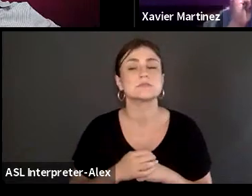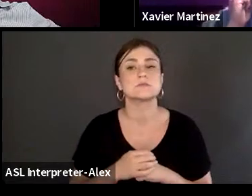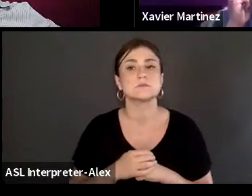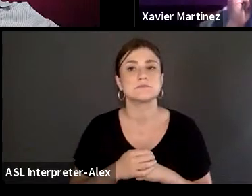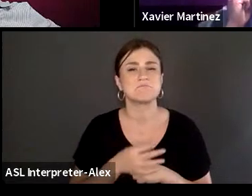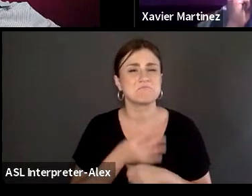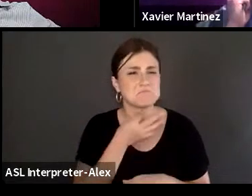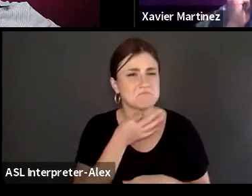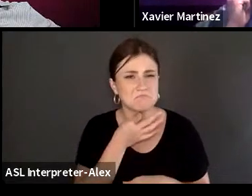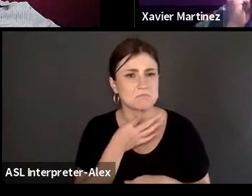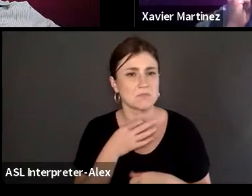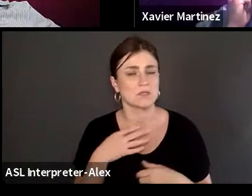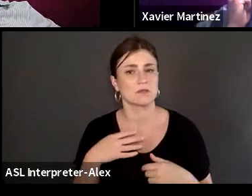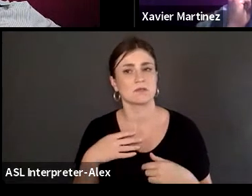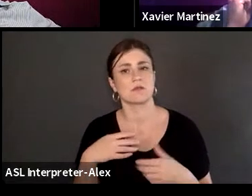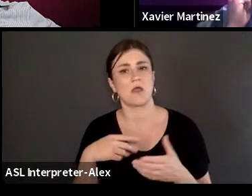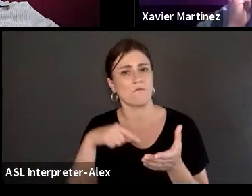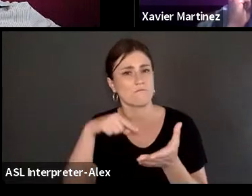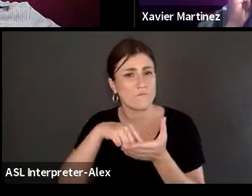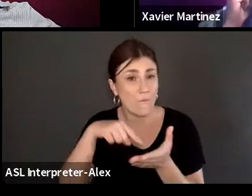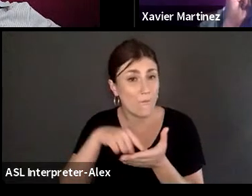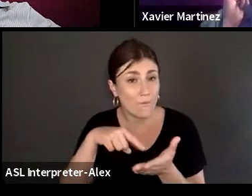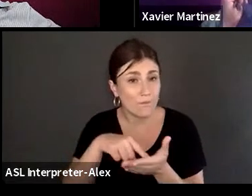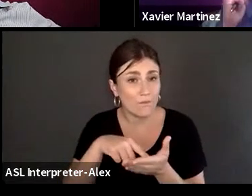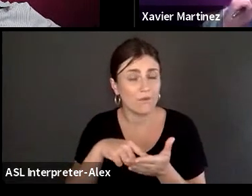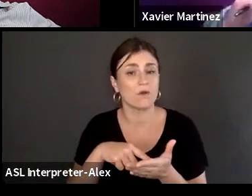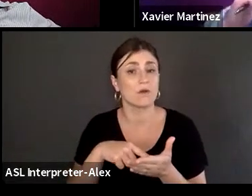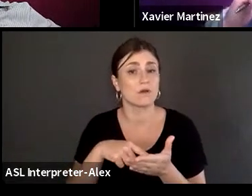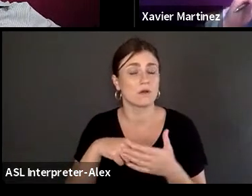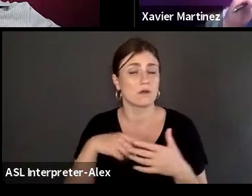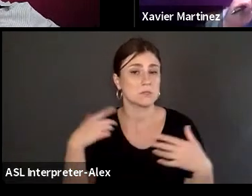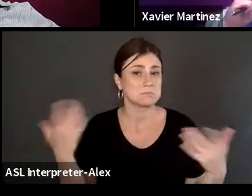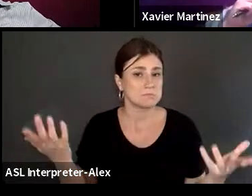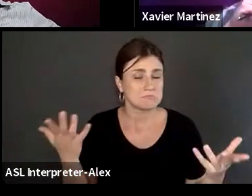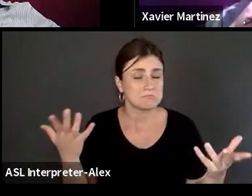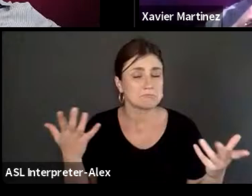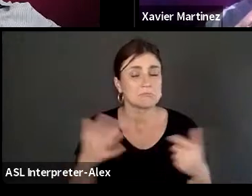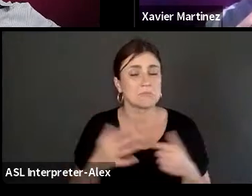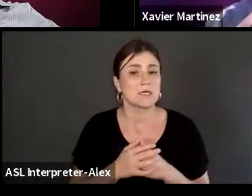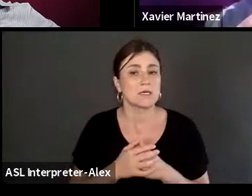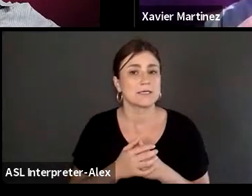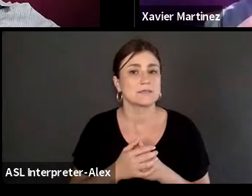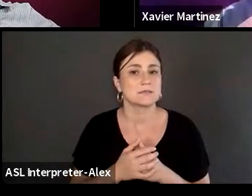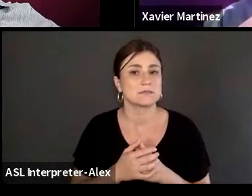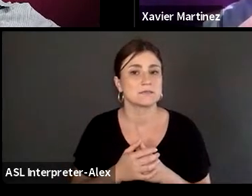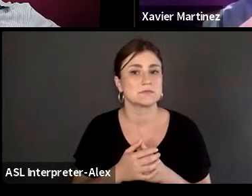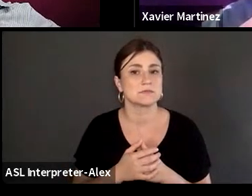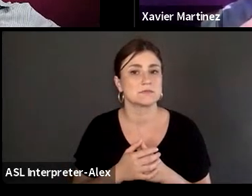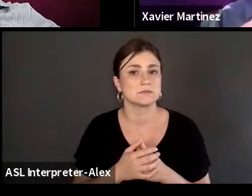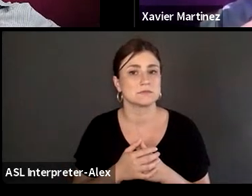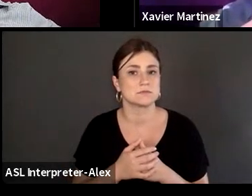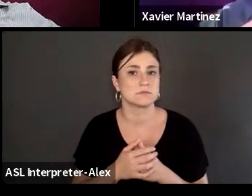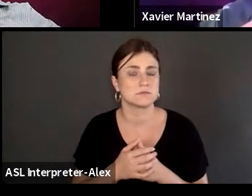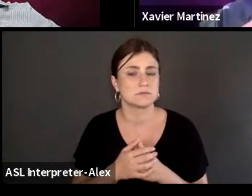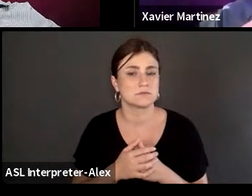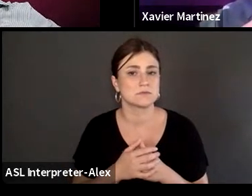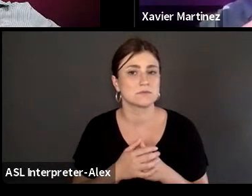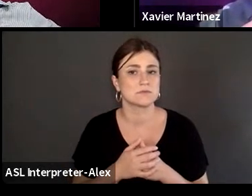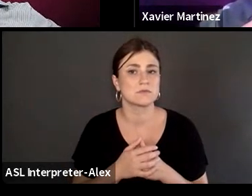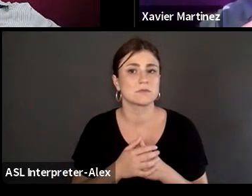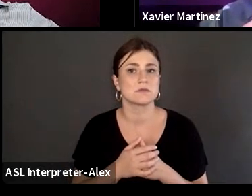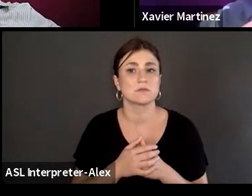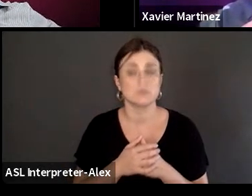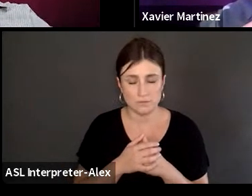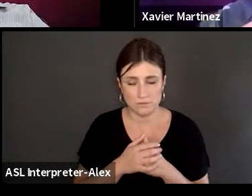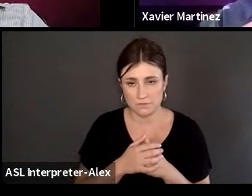an affordability component that's coming with that also, and if we've even thought that far in advance.